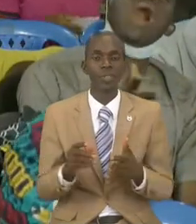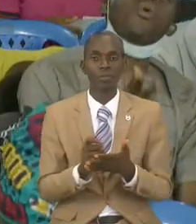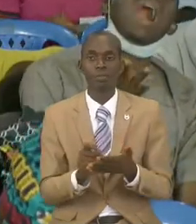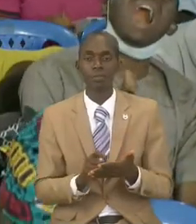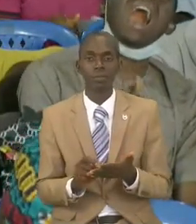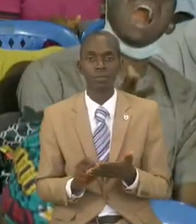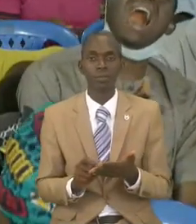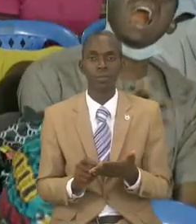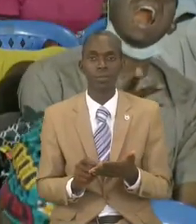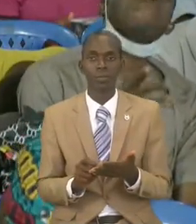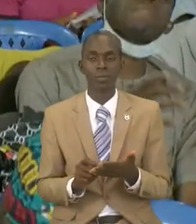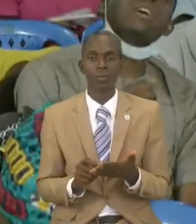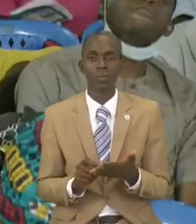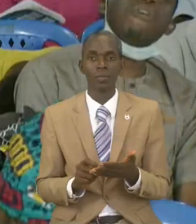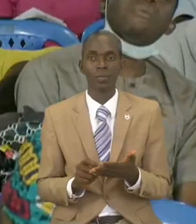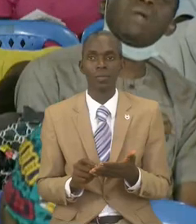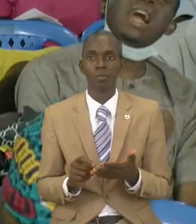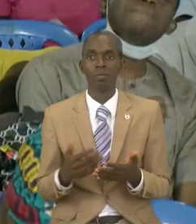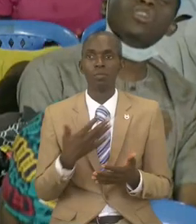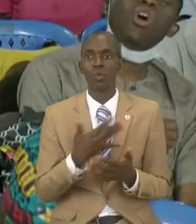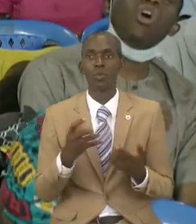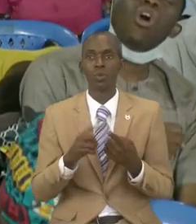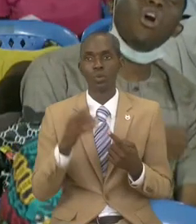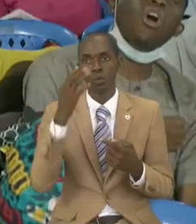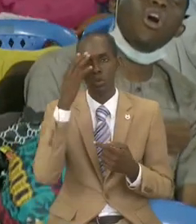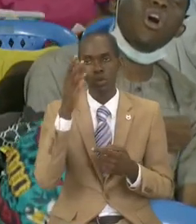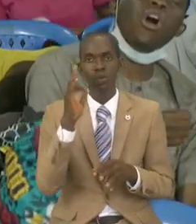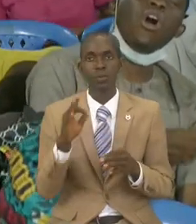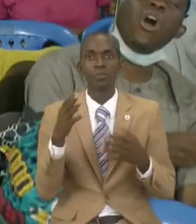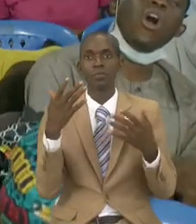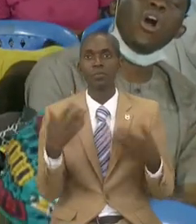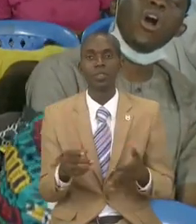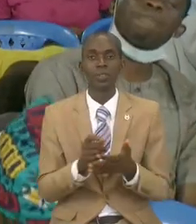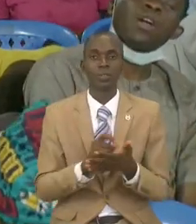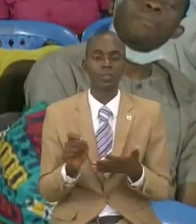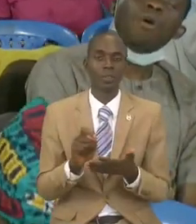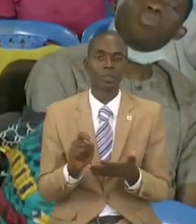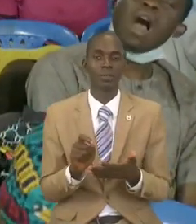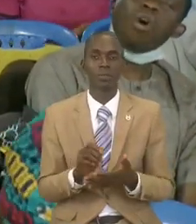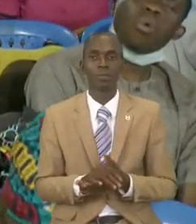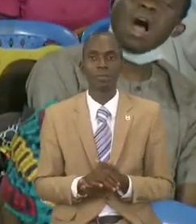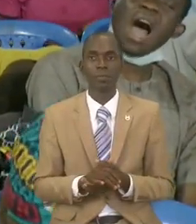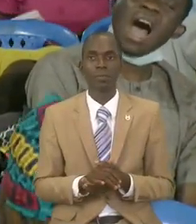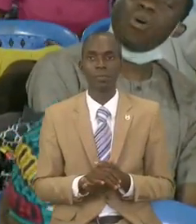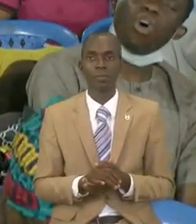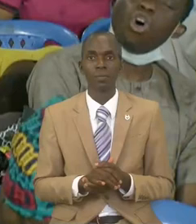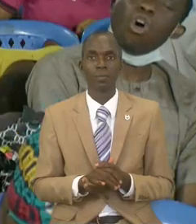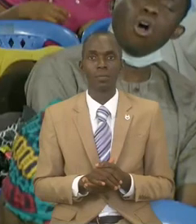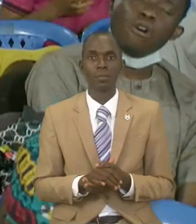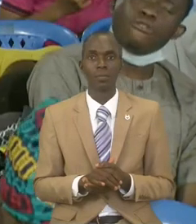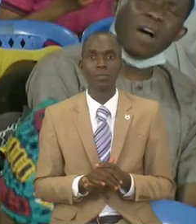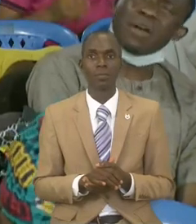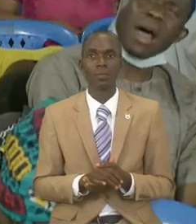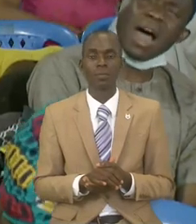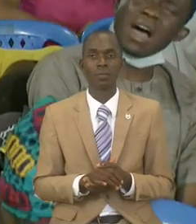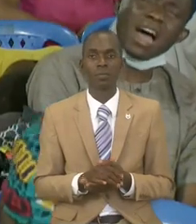Please, let's wave to all so that we'll know if you are true. Because I can see people on my